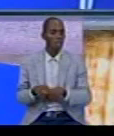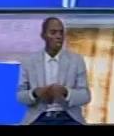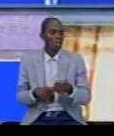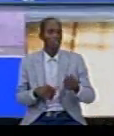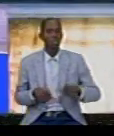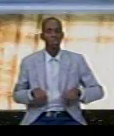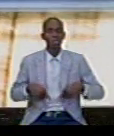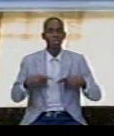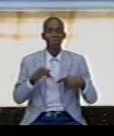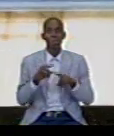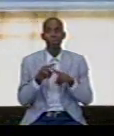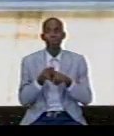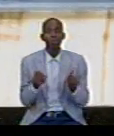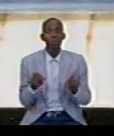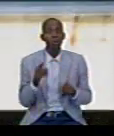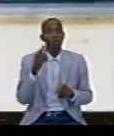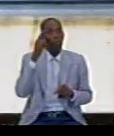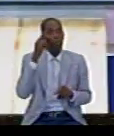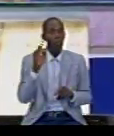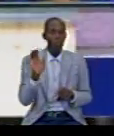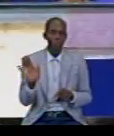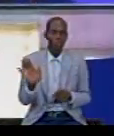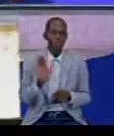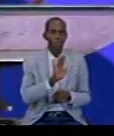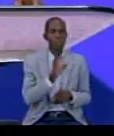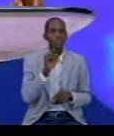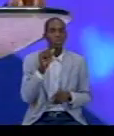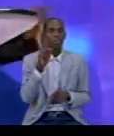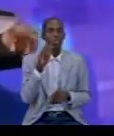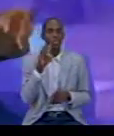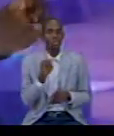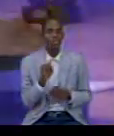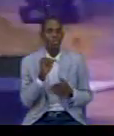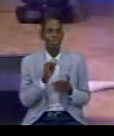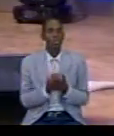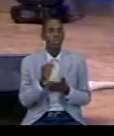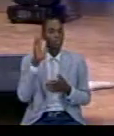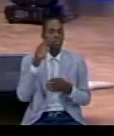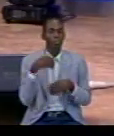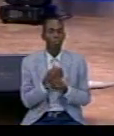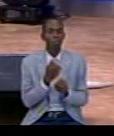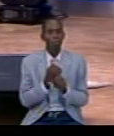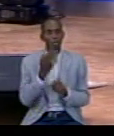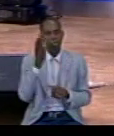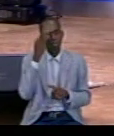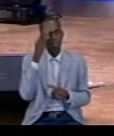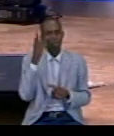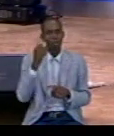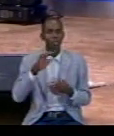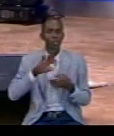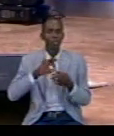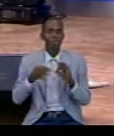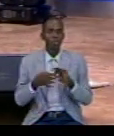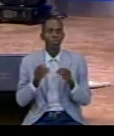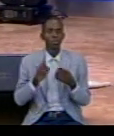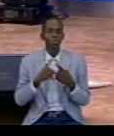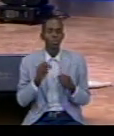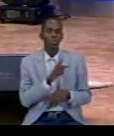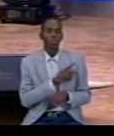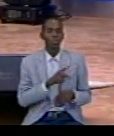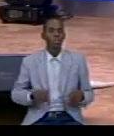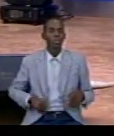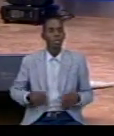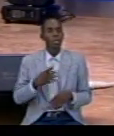living, but for their sakes that shall make known the interpretation to the